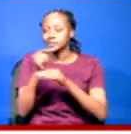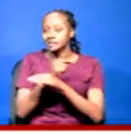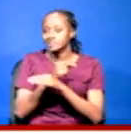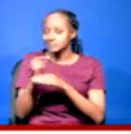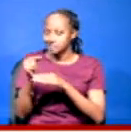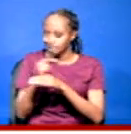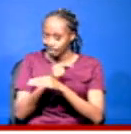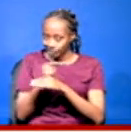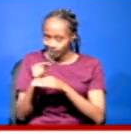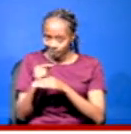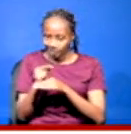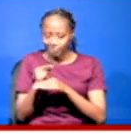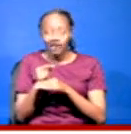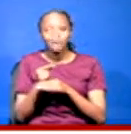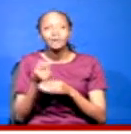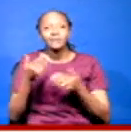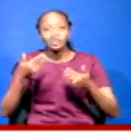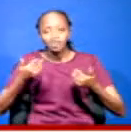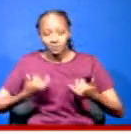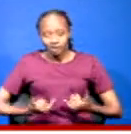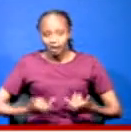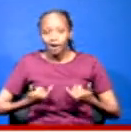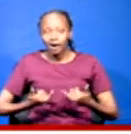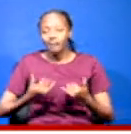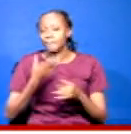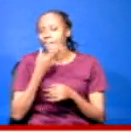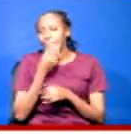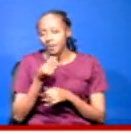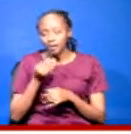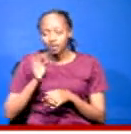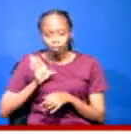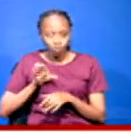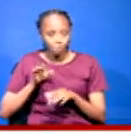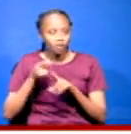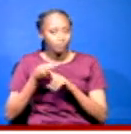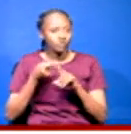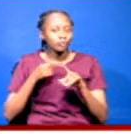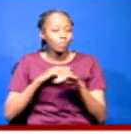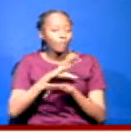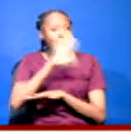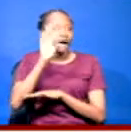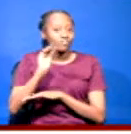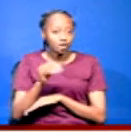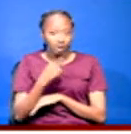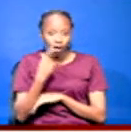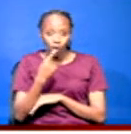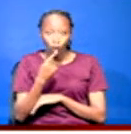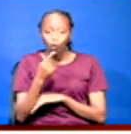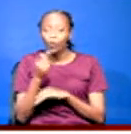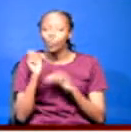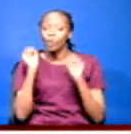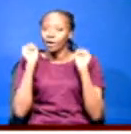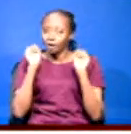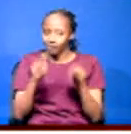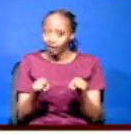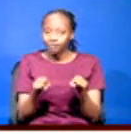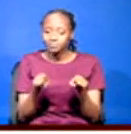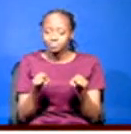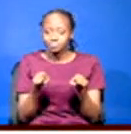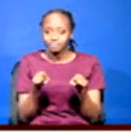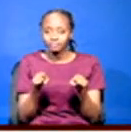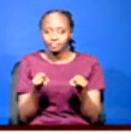young men and women from Kenya and Africa who will be at the vanguard